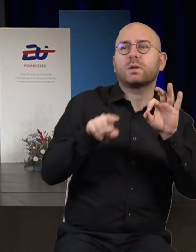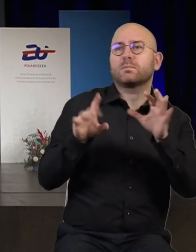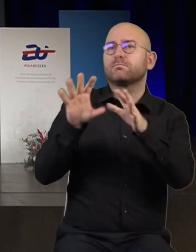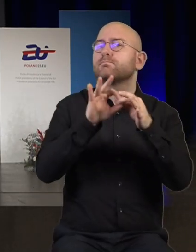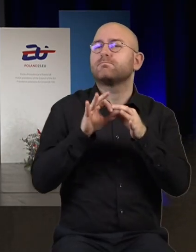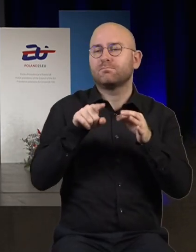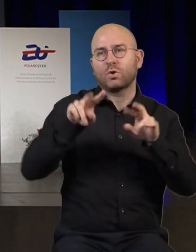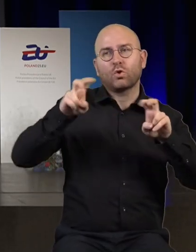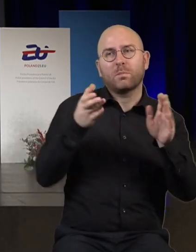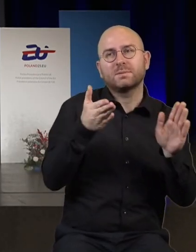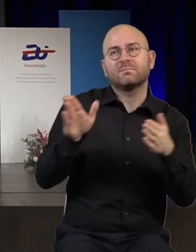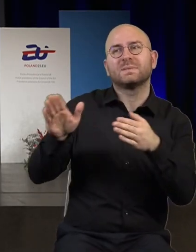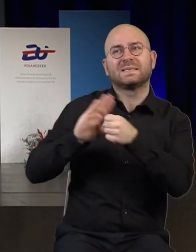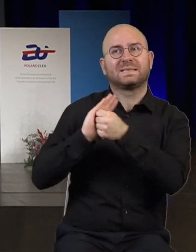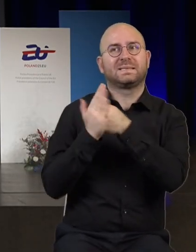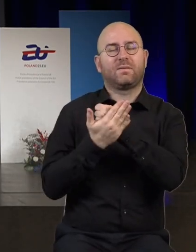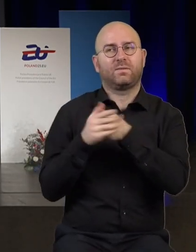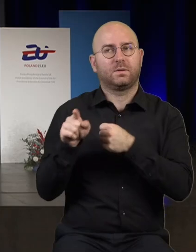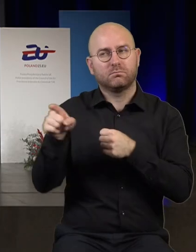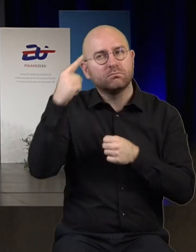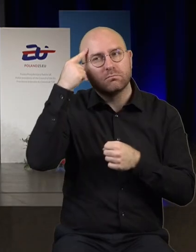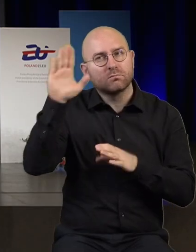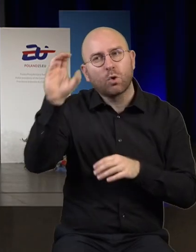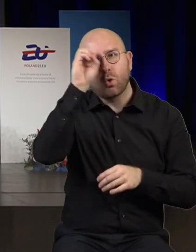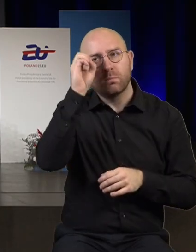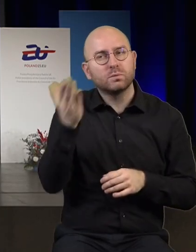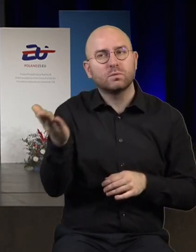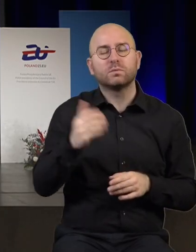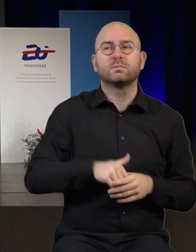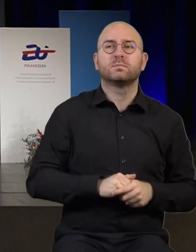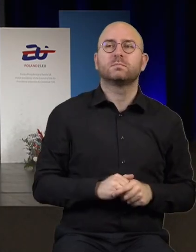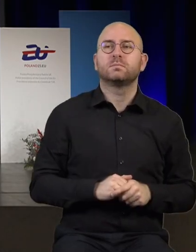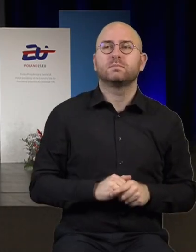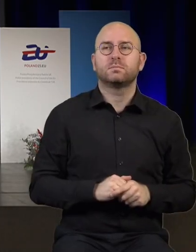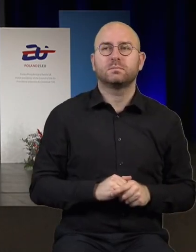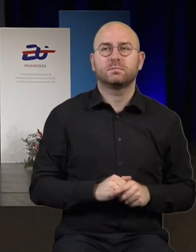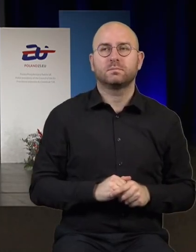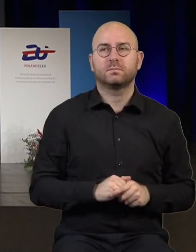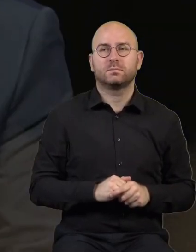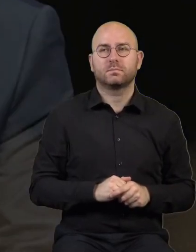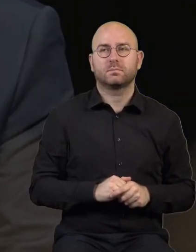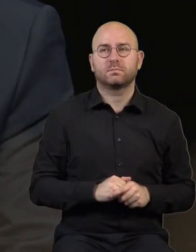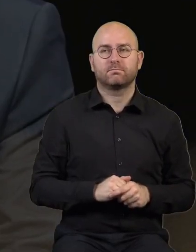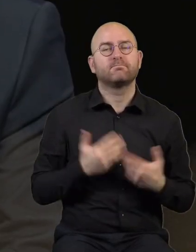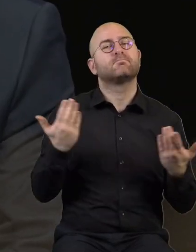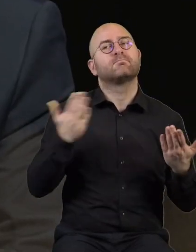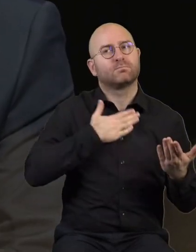Good afternoon. Thank you for inviting me. As you rightly said at the very beginning